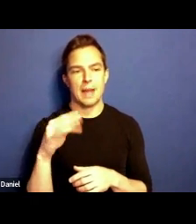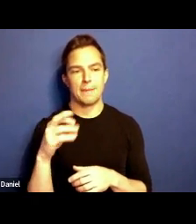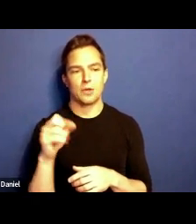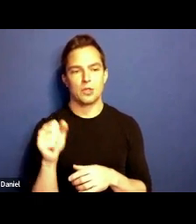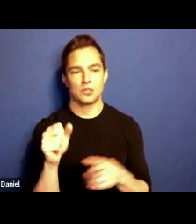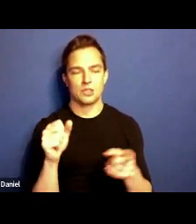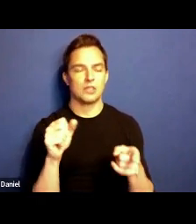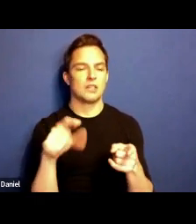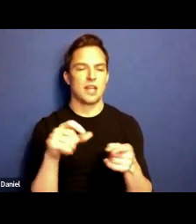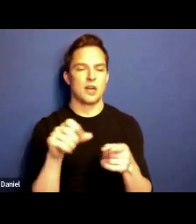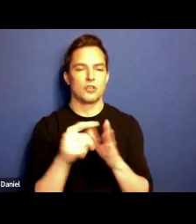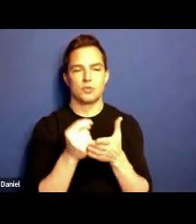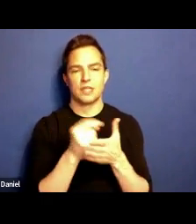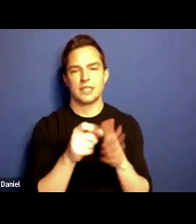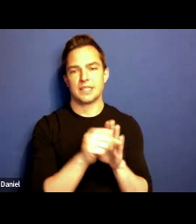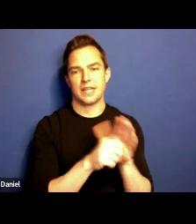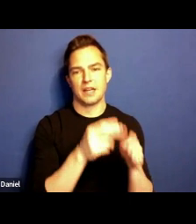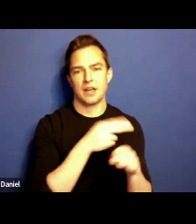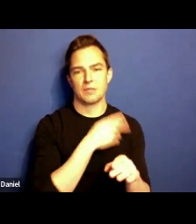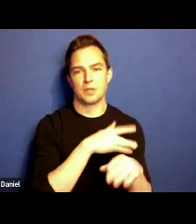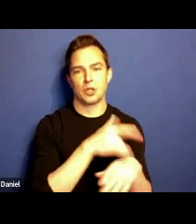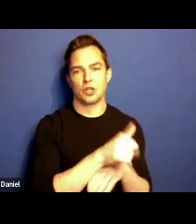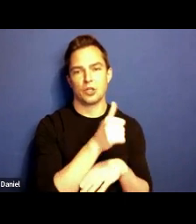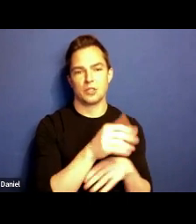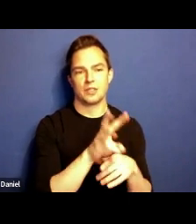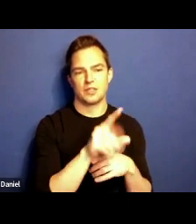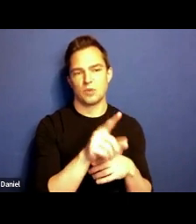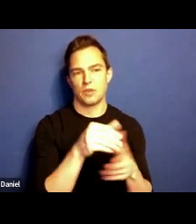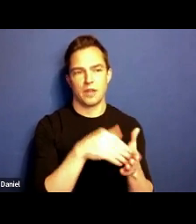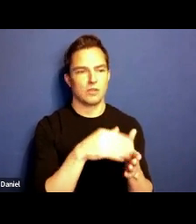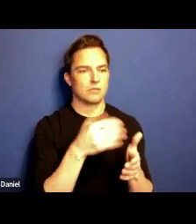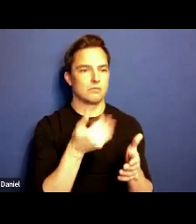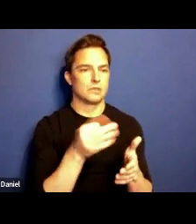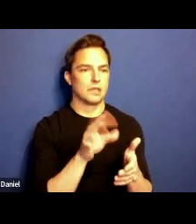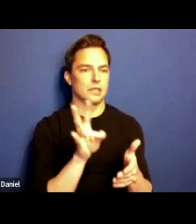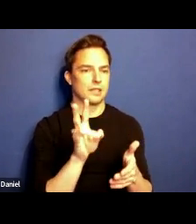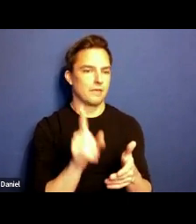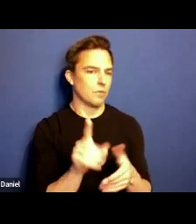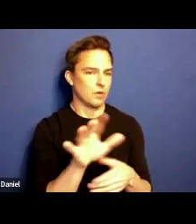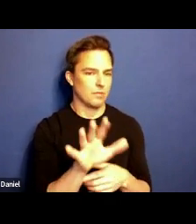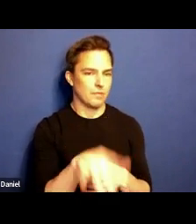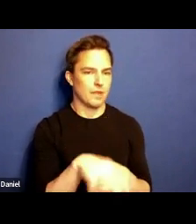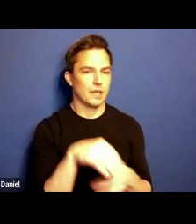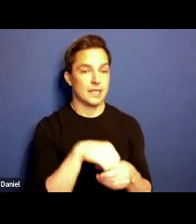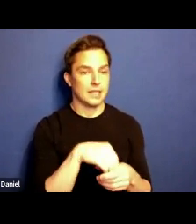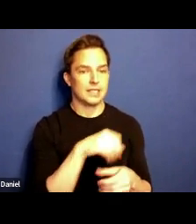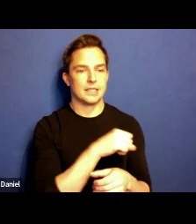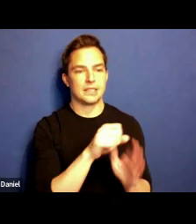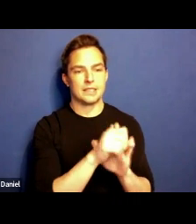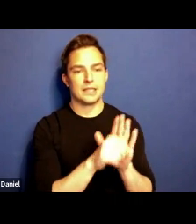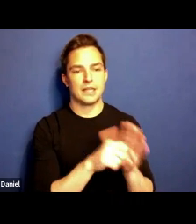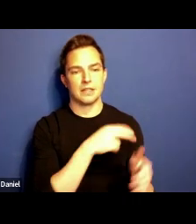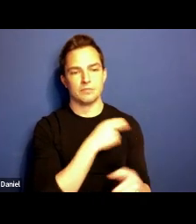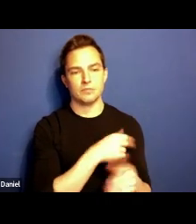hospital earlier. See, there were 61,000 some people in 1971 who were in state hospitals with one of